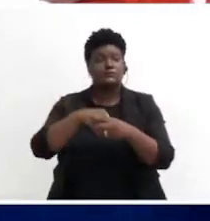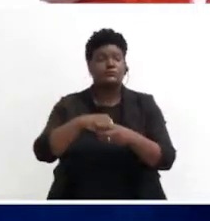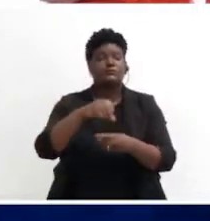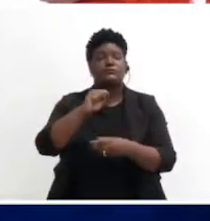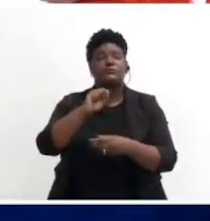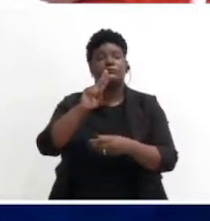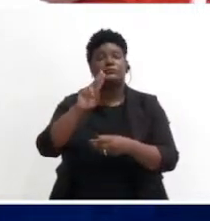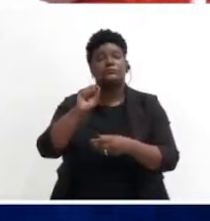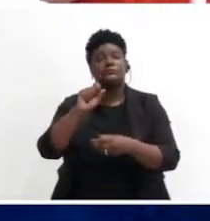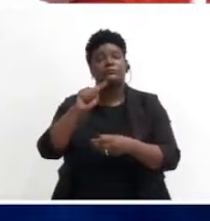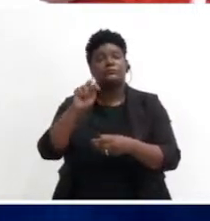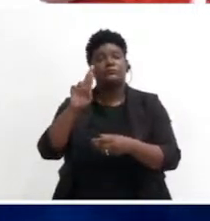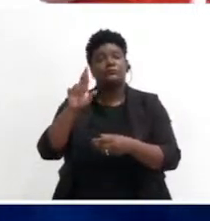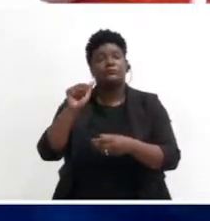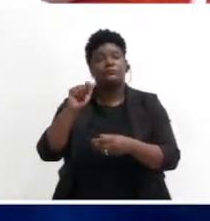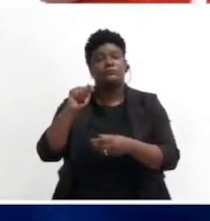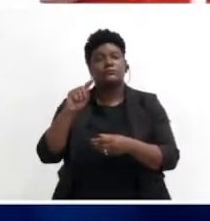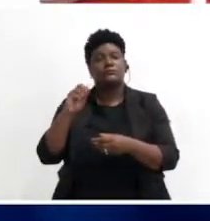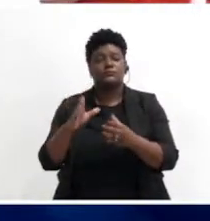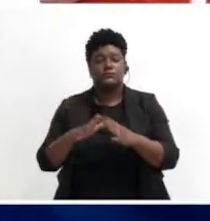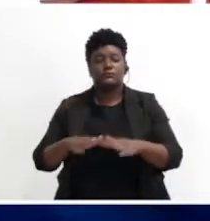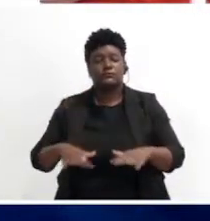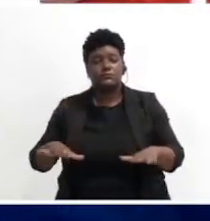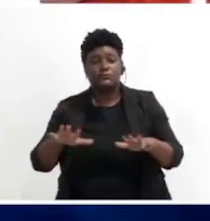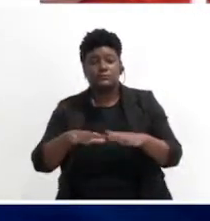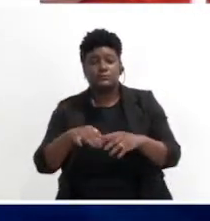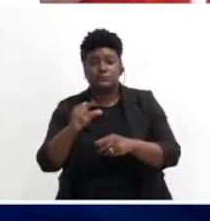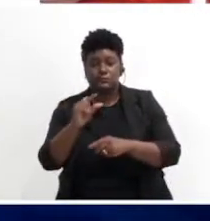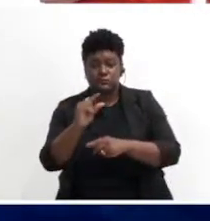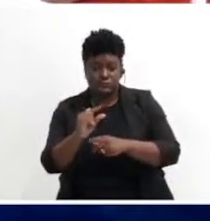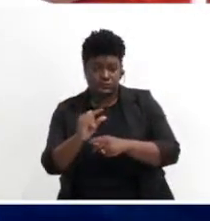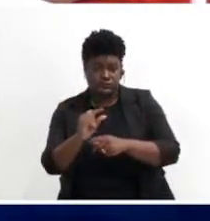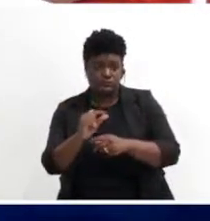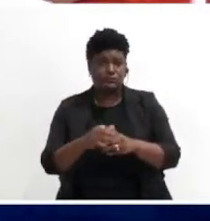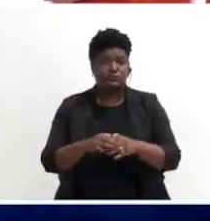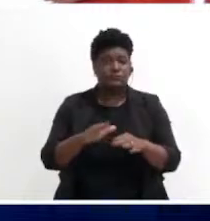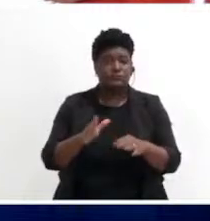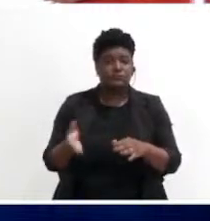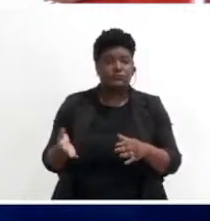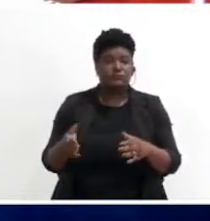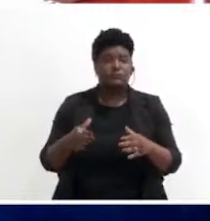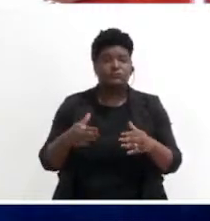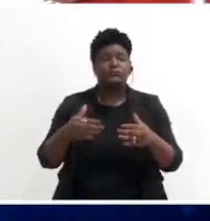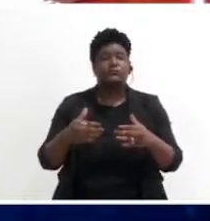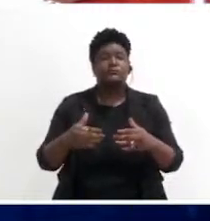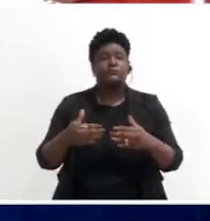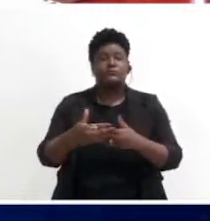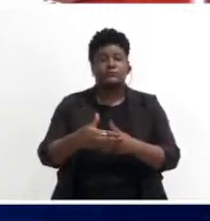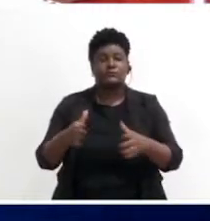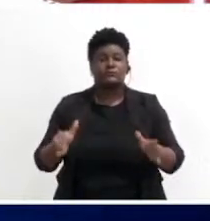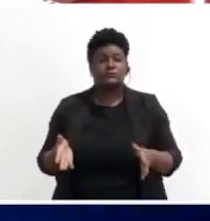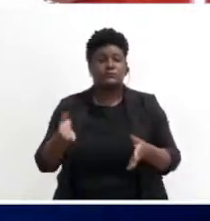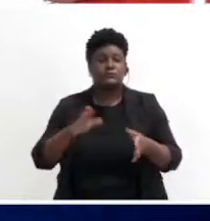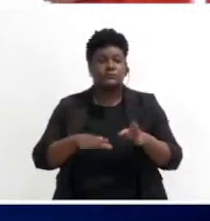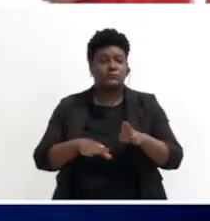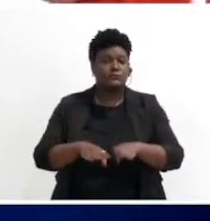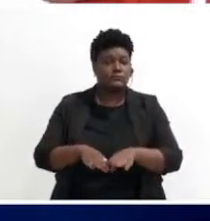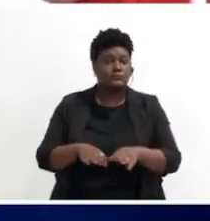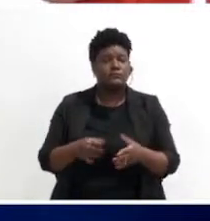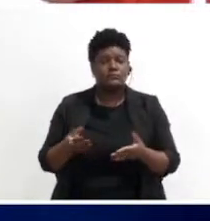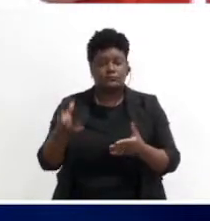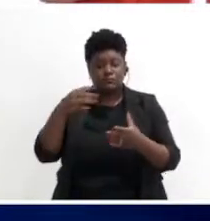Small area, open up the packages as the last slide showed for other devices to be mounted. But it